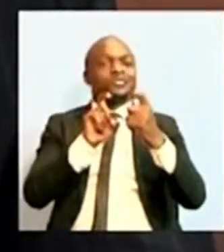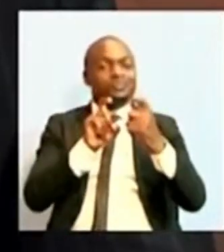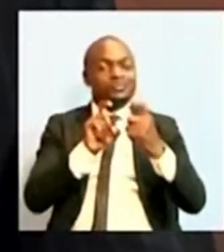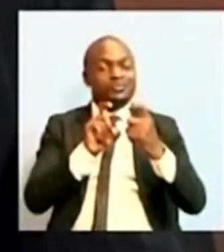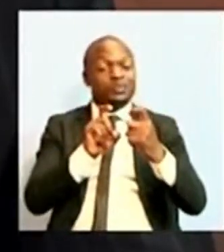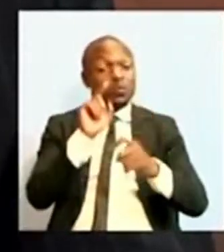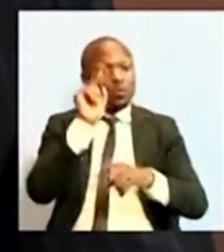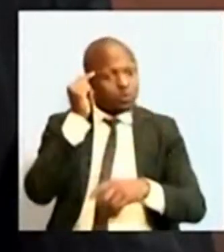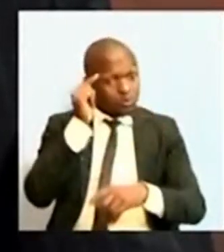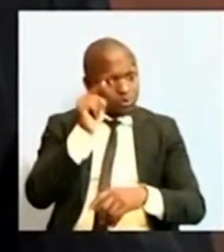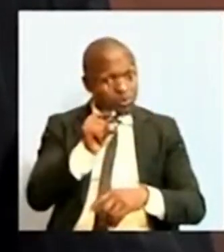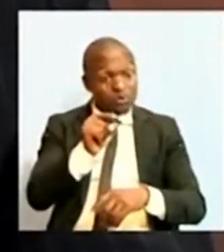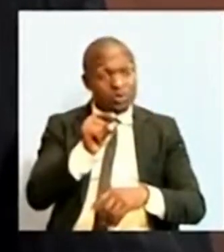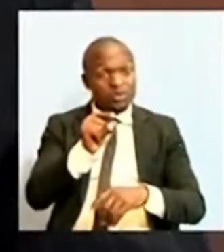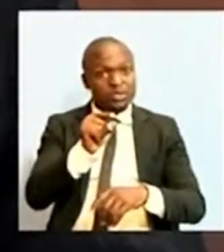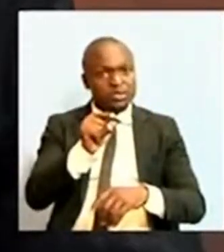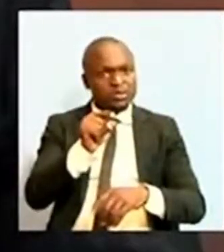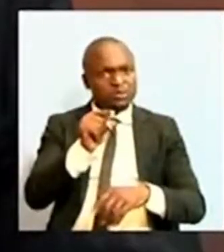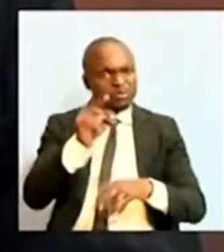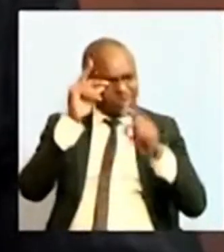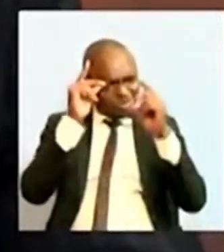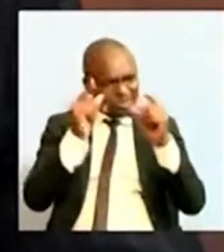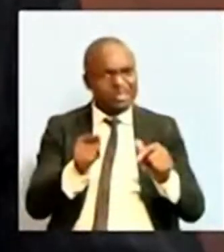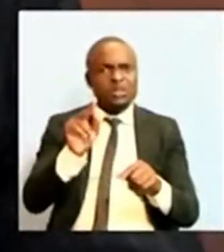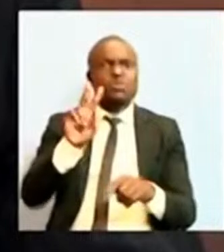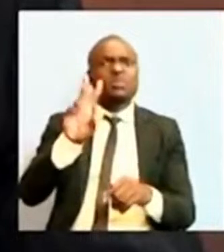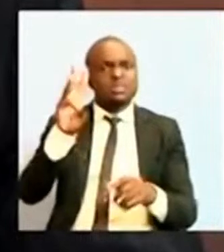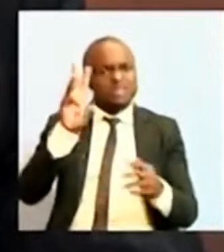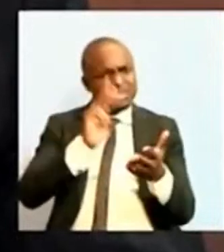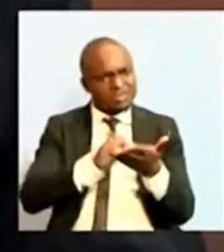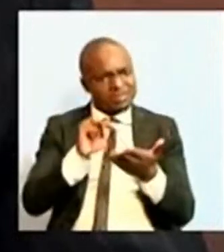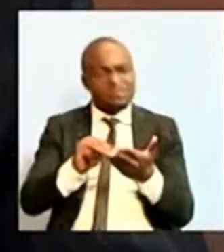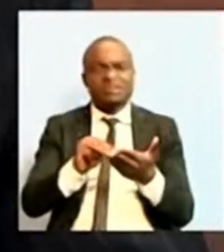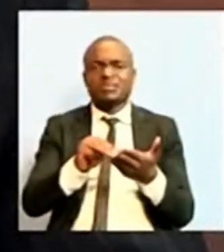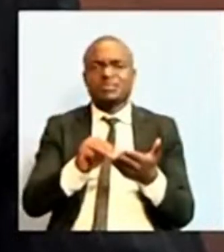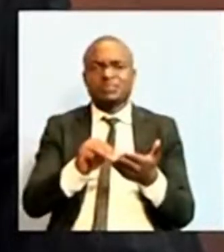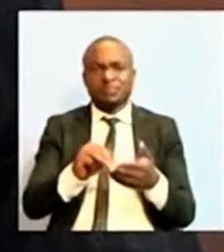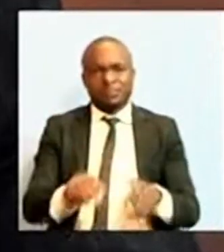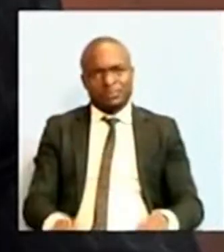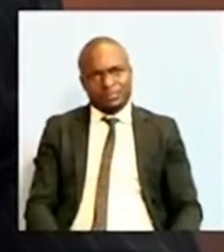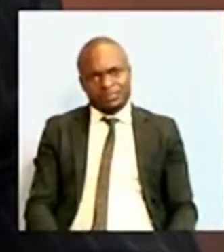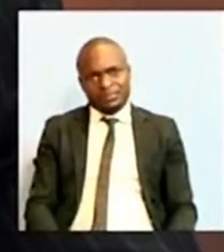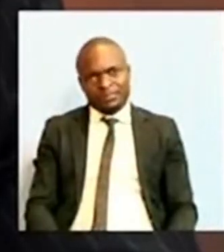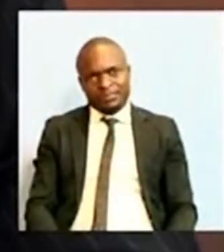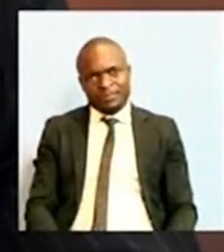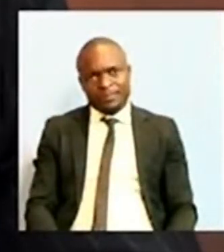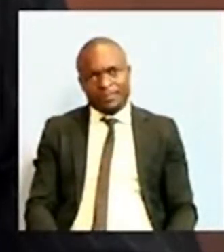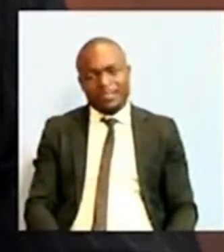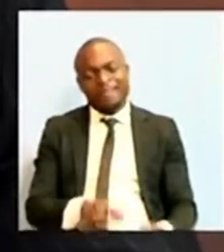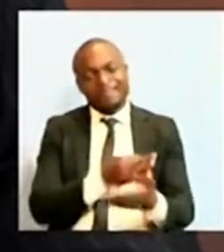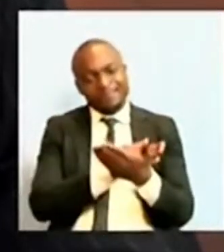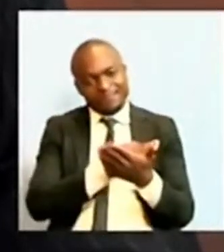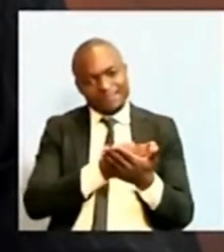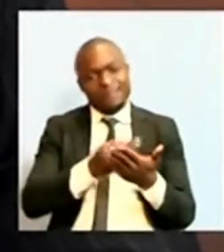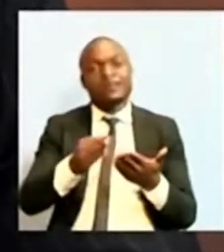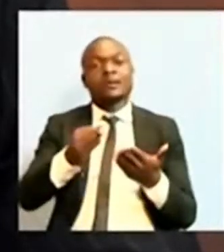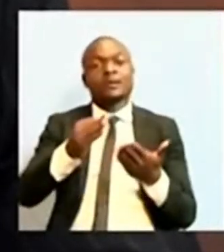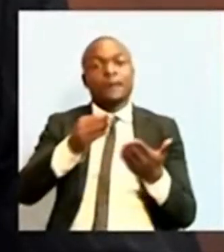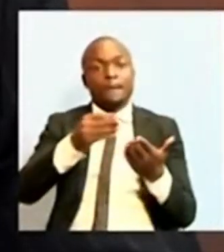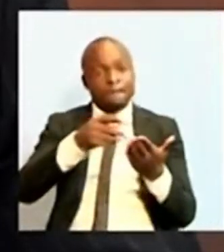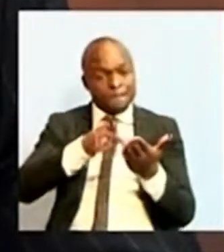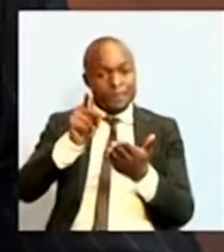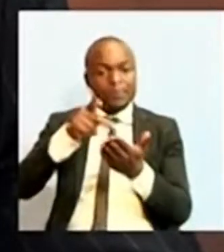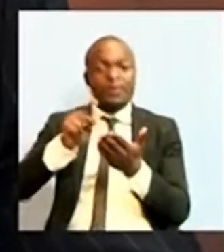for you to reach 26 million or fail or not able to liquidate